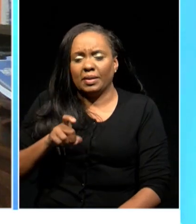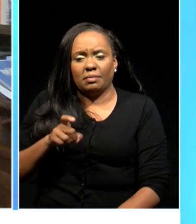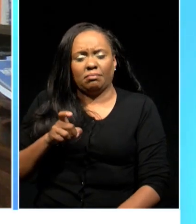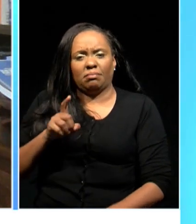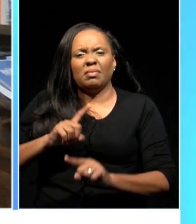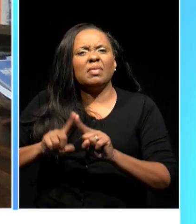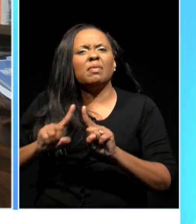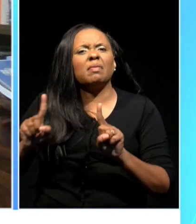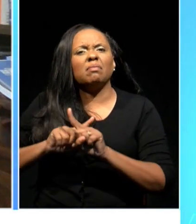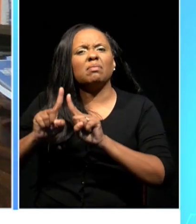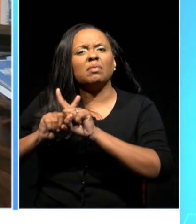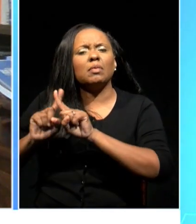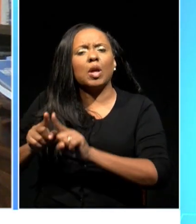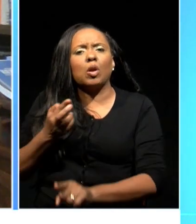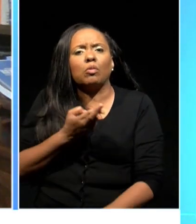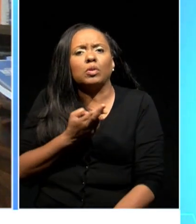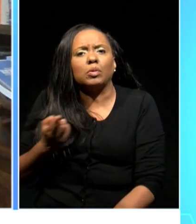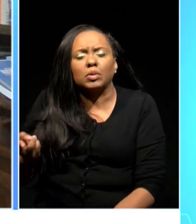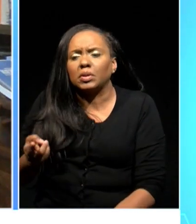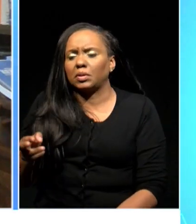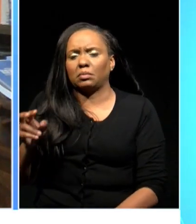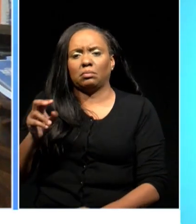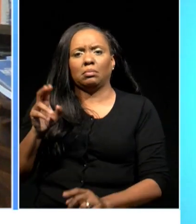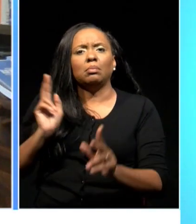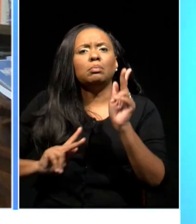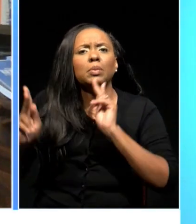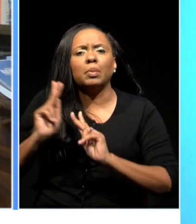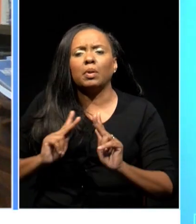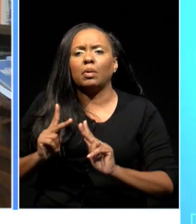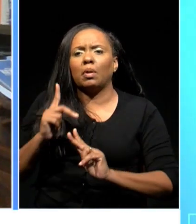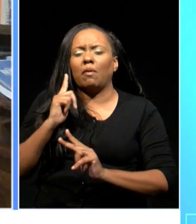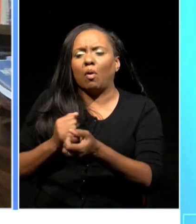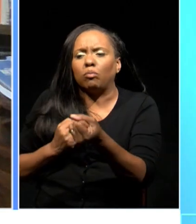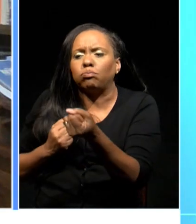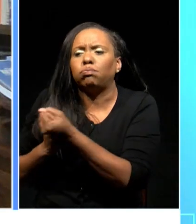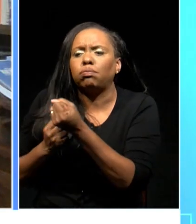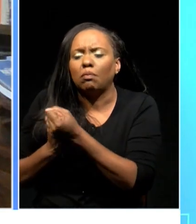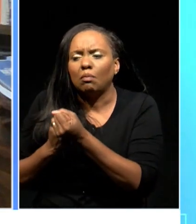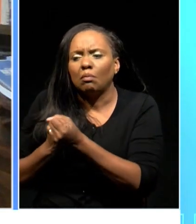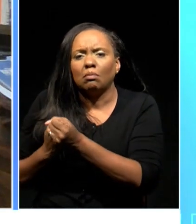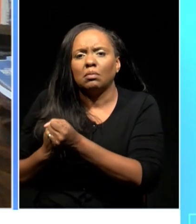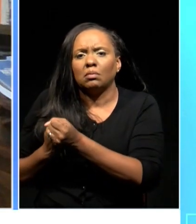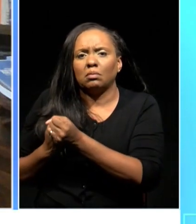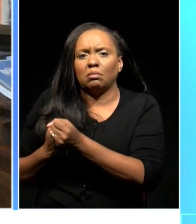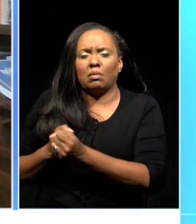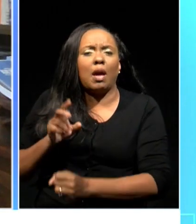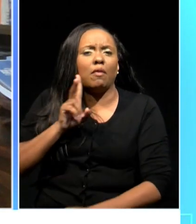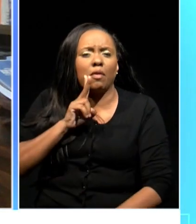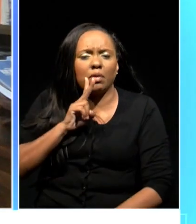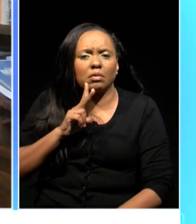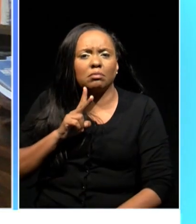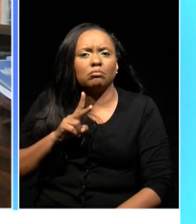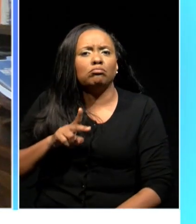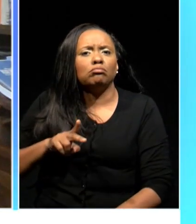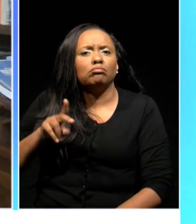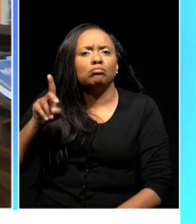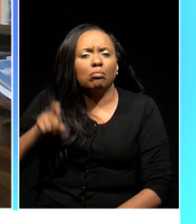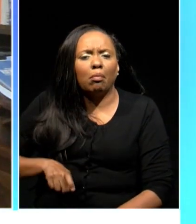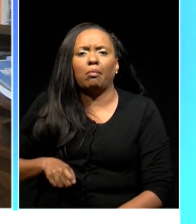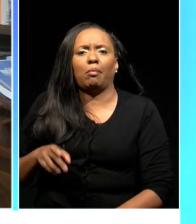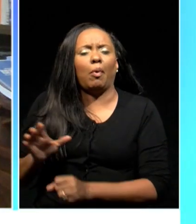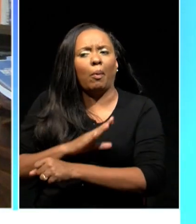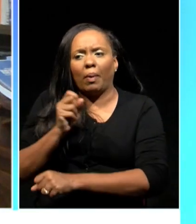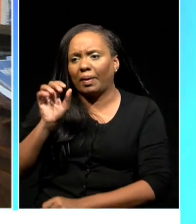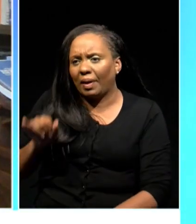I think boots on the ground so that she could have had a reasonable chance of winning that constituency. So the DLP,